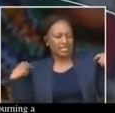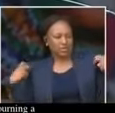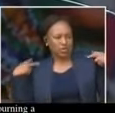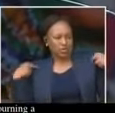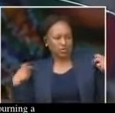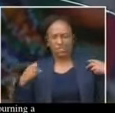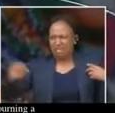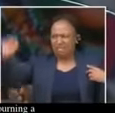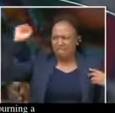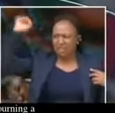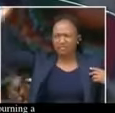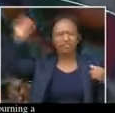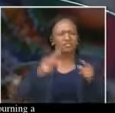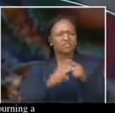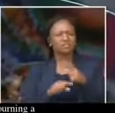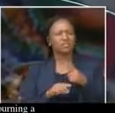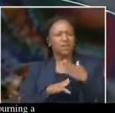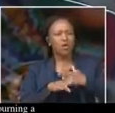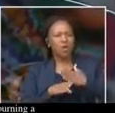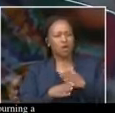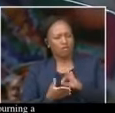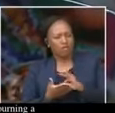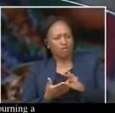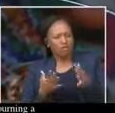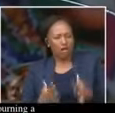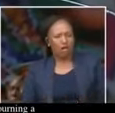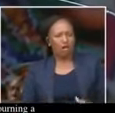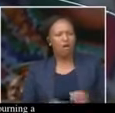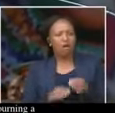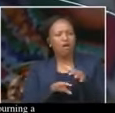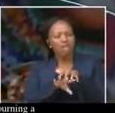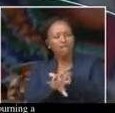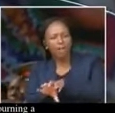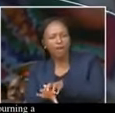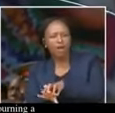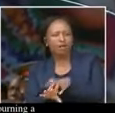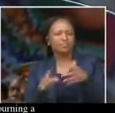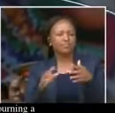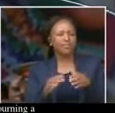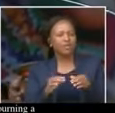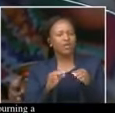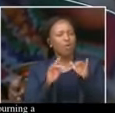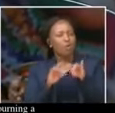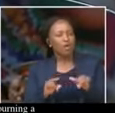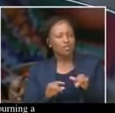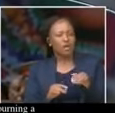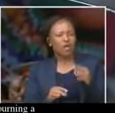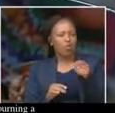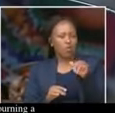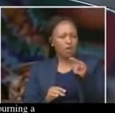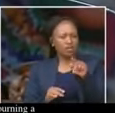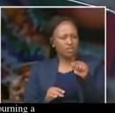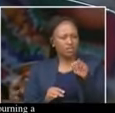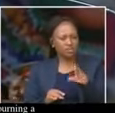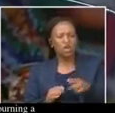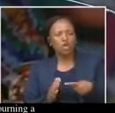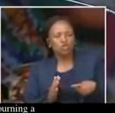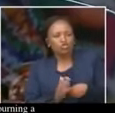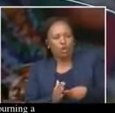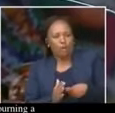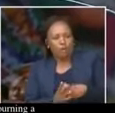the domestic workers, the farm workers, cleaners, waiters and waitresses, the